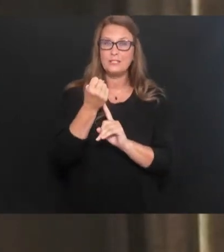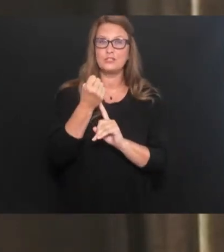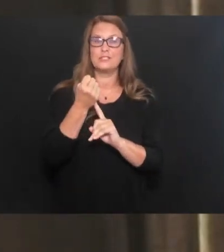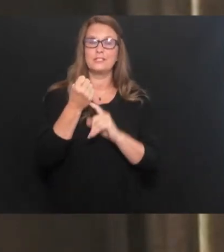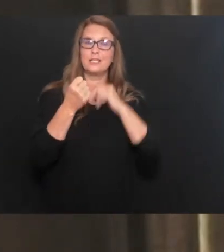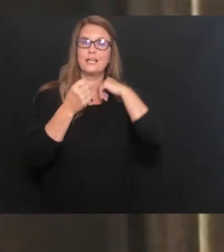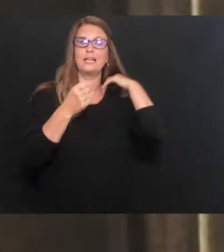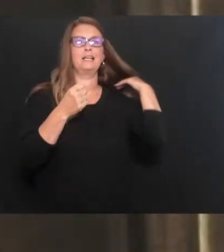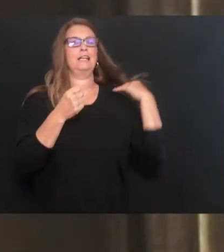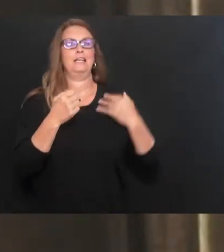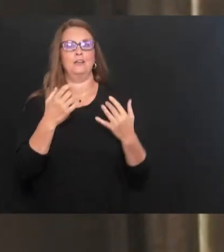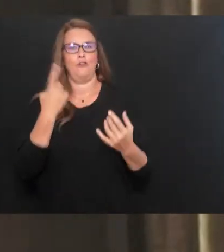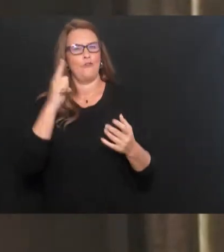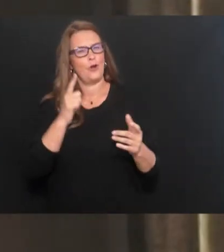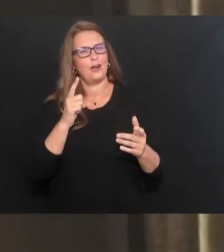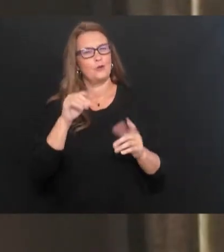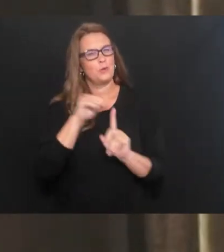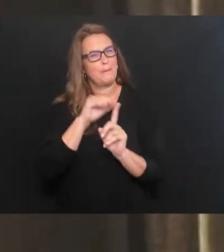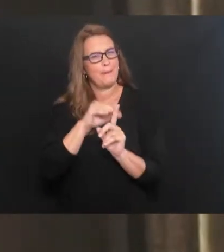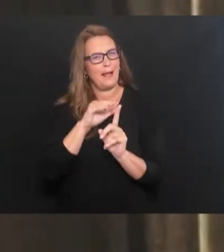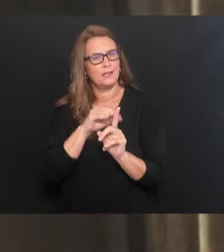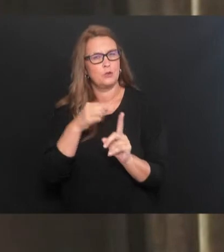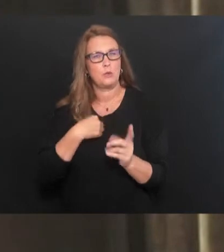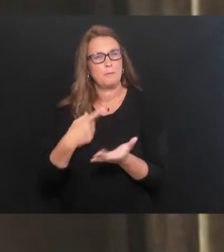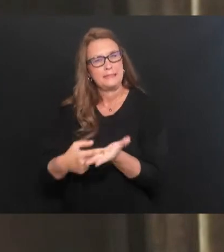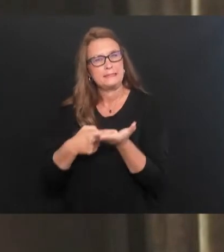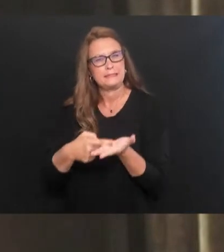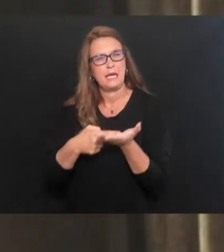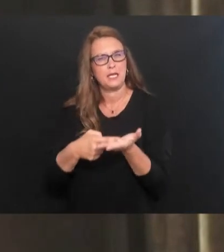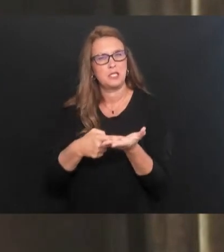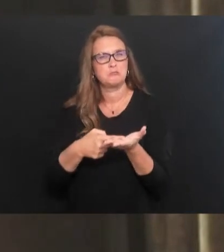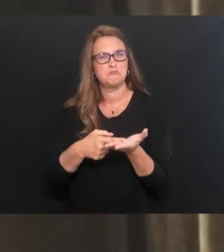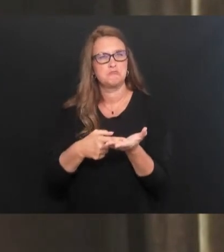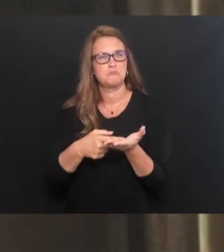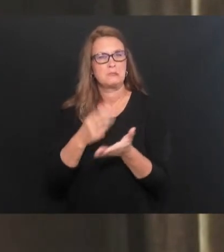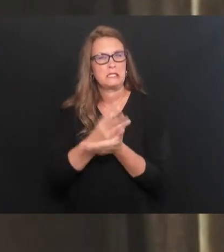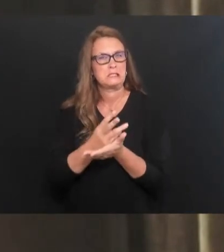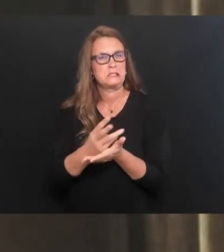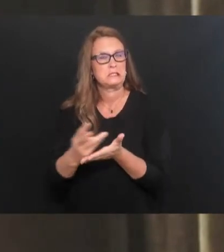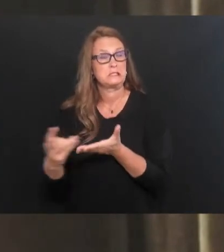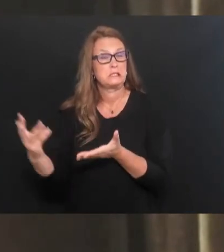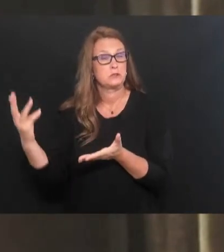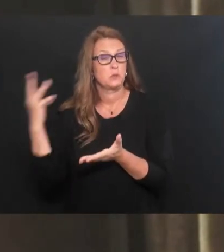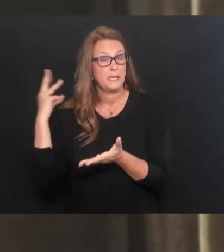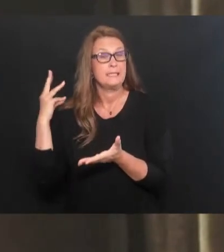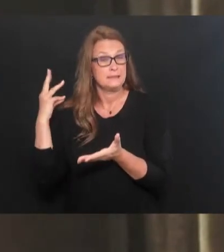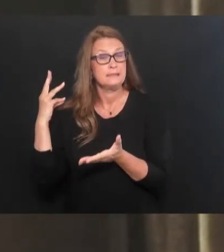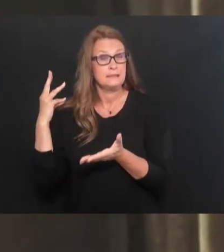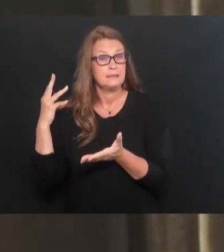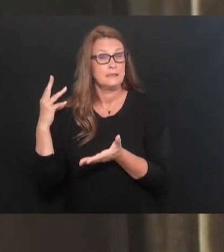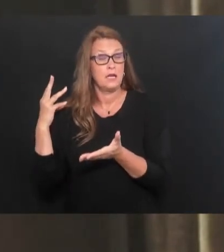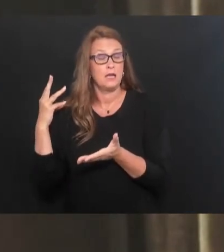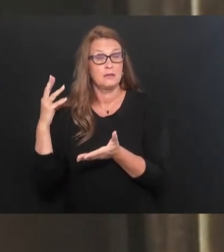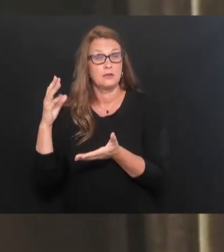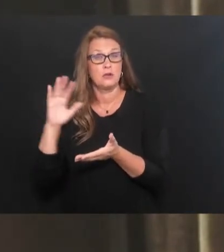quick reminder, we've been talking for probably the last 6 weeks or more about the